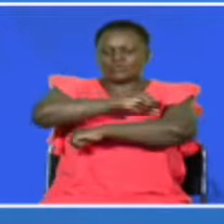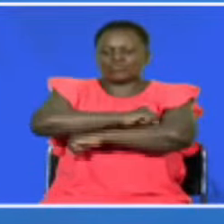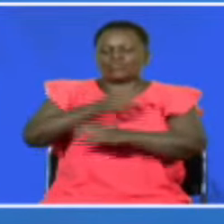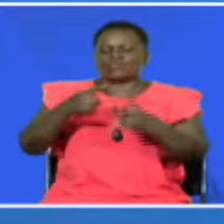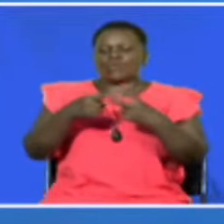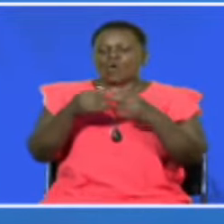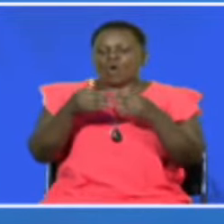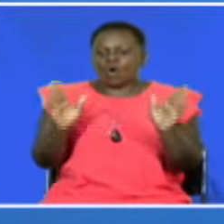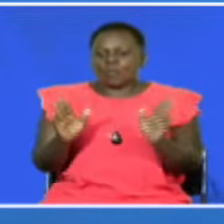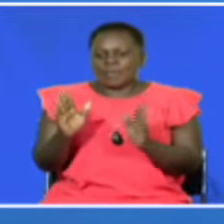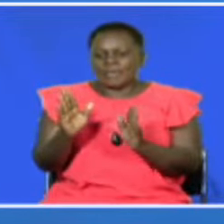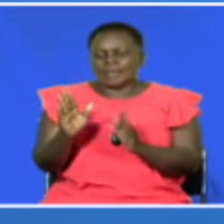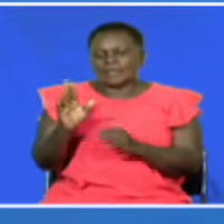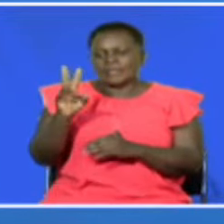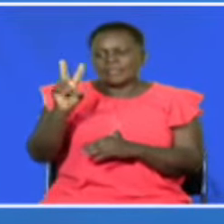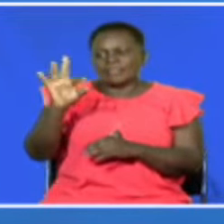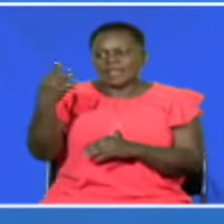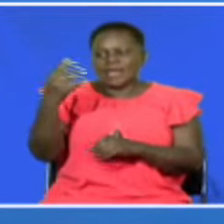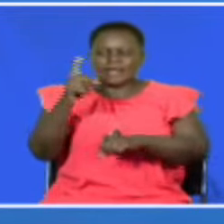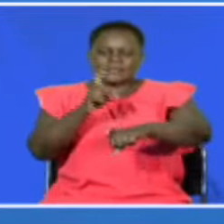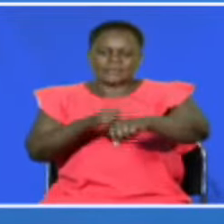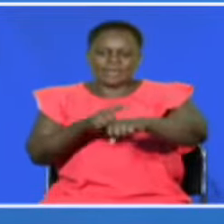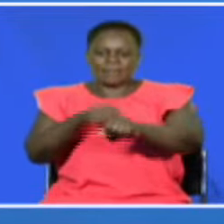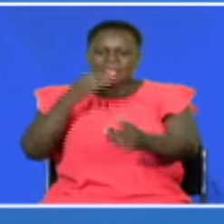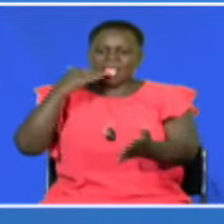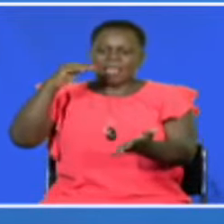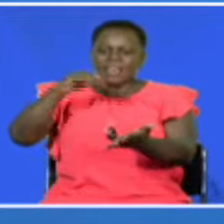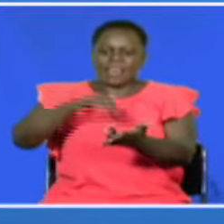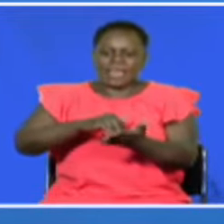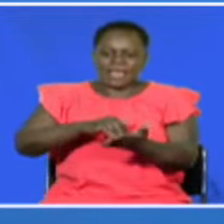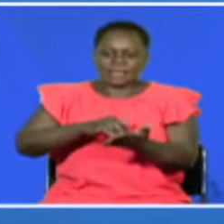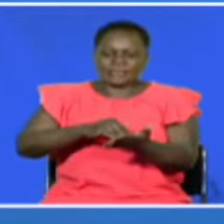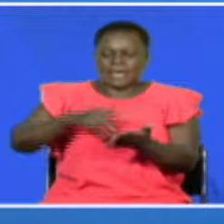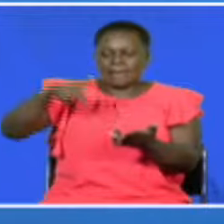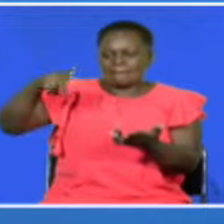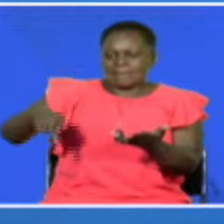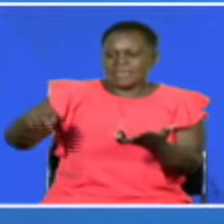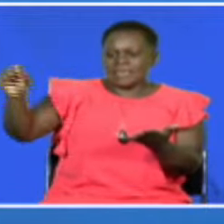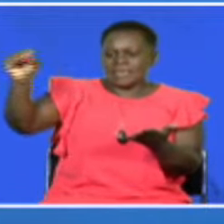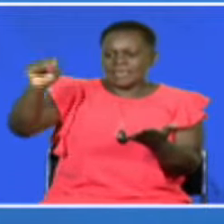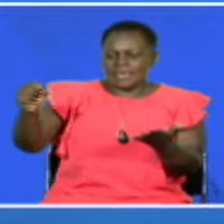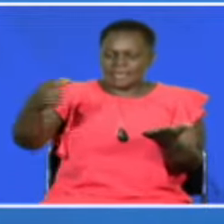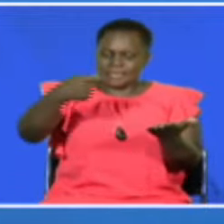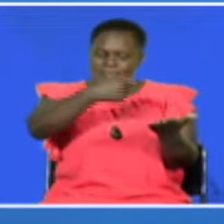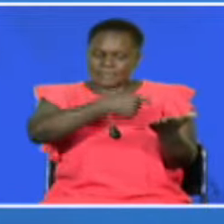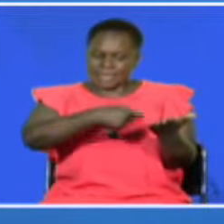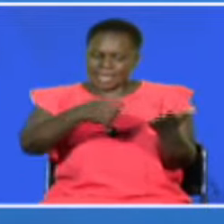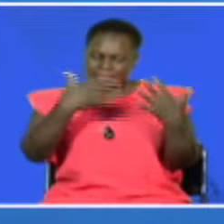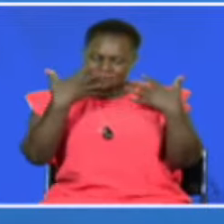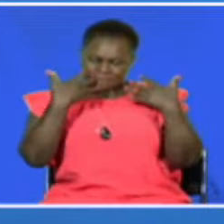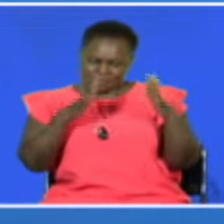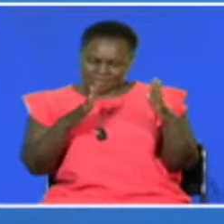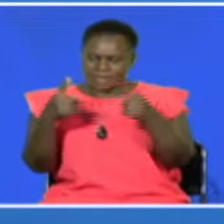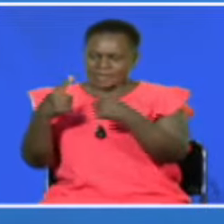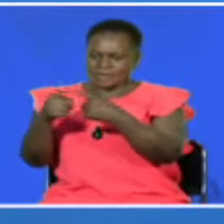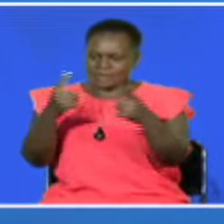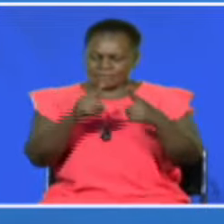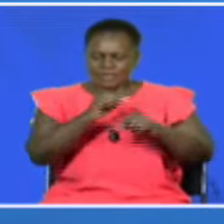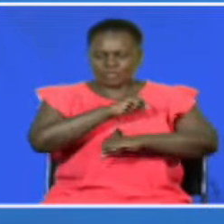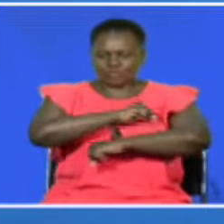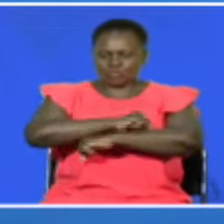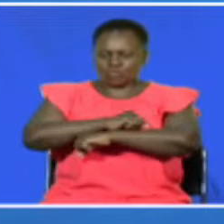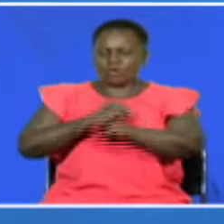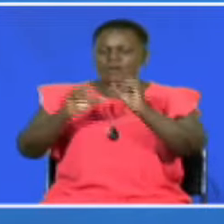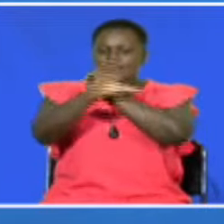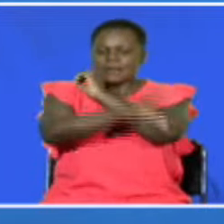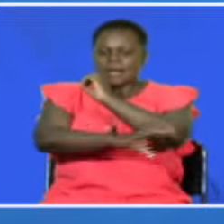the 2024 third term. In a letter signed by Education Principal Secretary Belia Kipsang, various institutions across